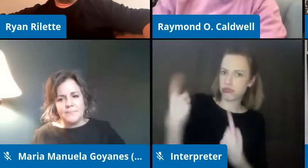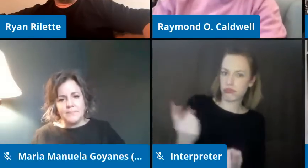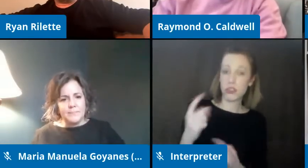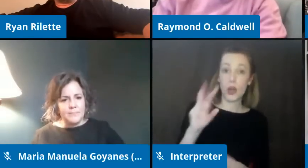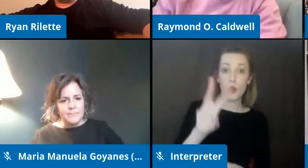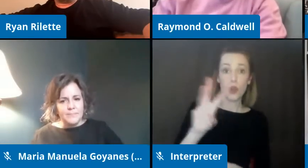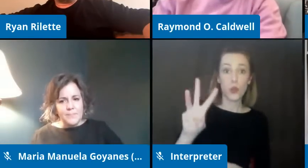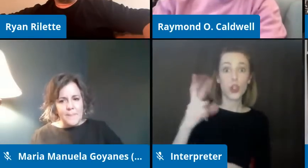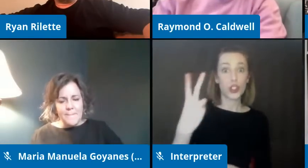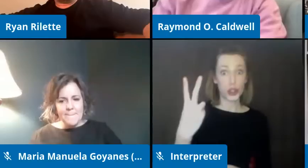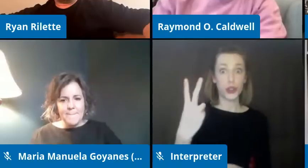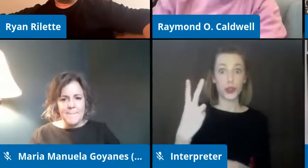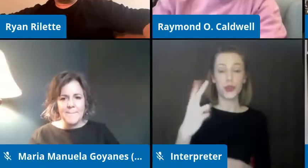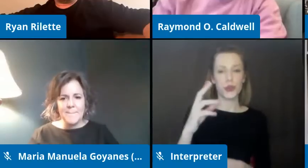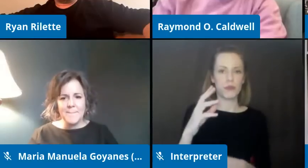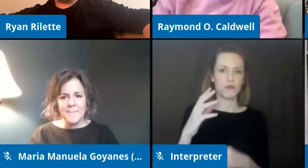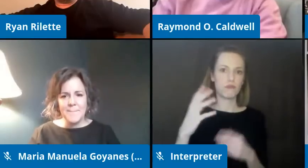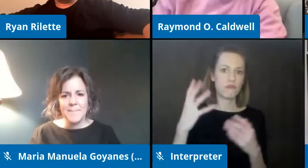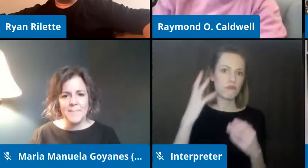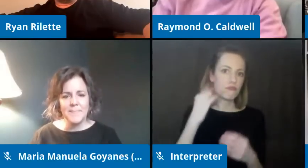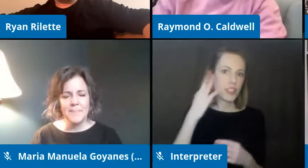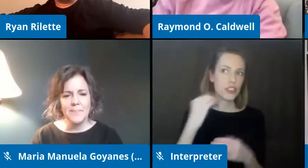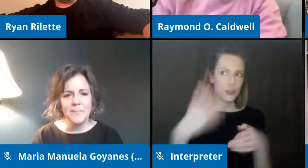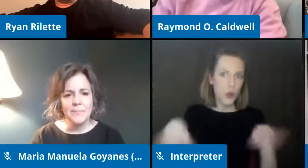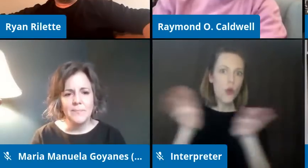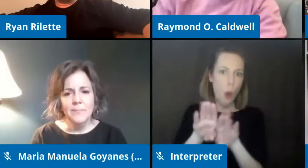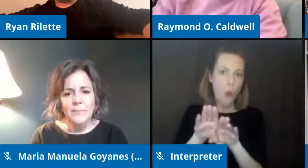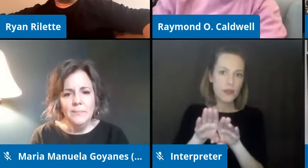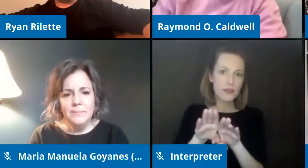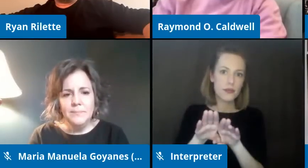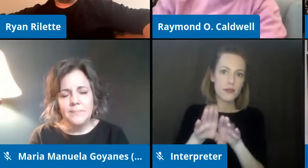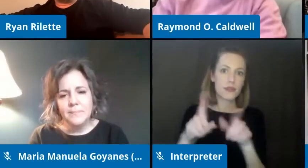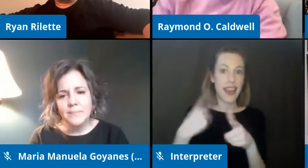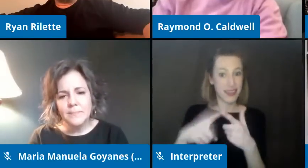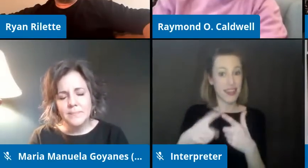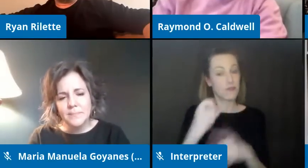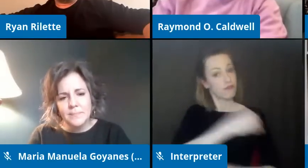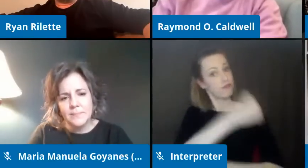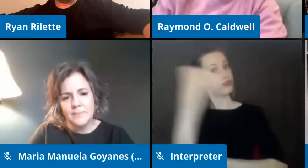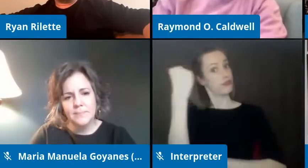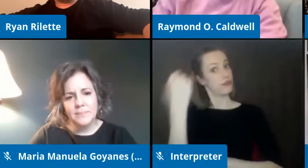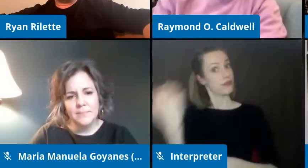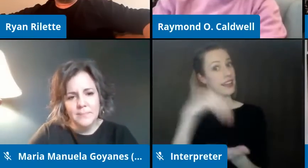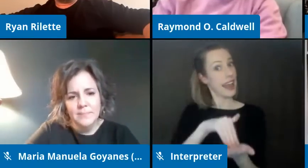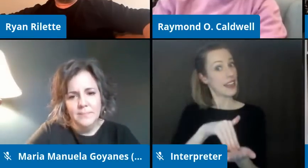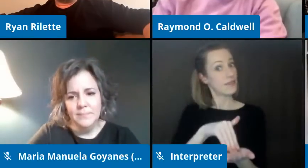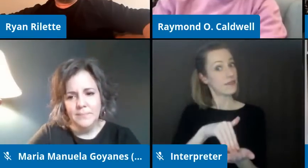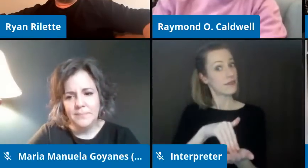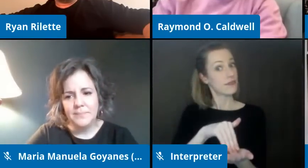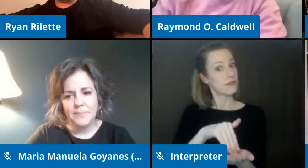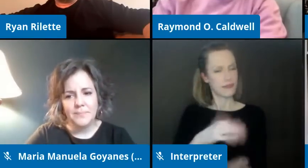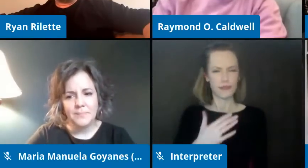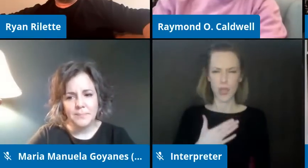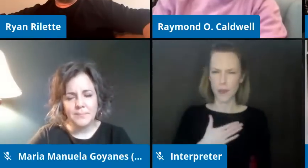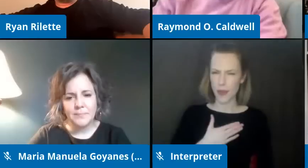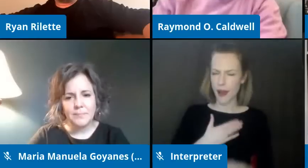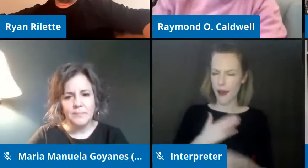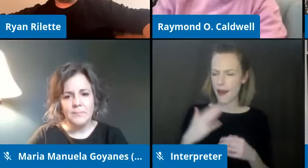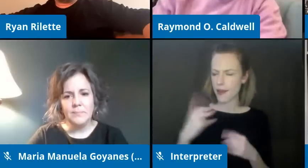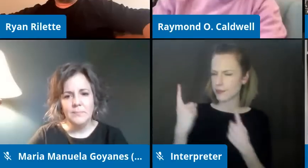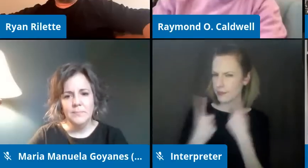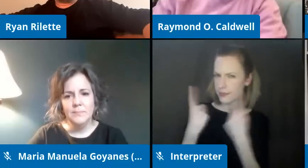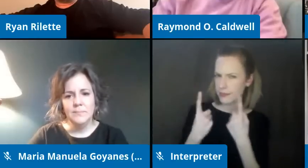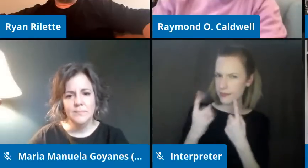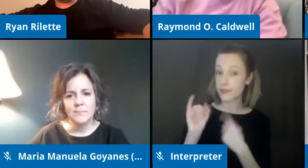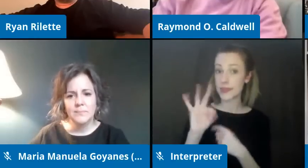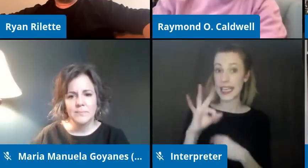The thing that keeps me up at night is, am I going to, if the only way to bring back audience is to do big blockbuster